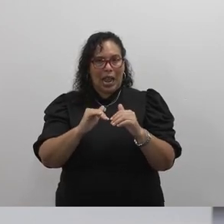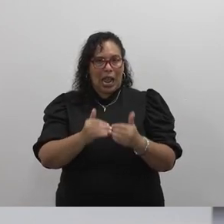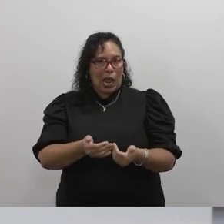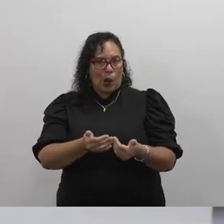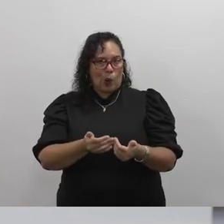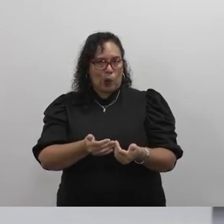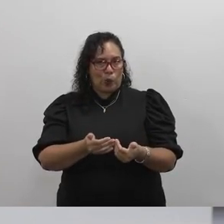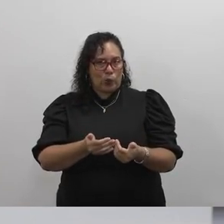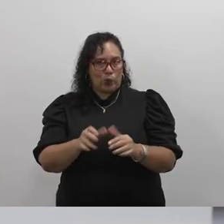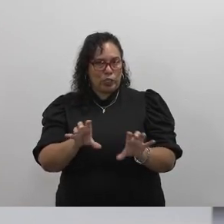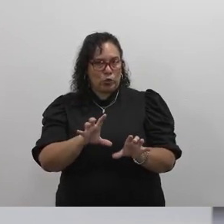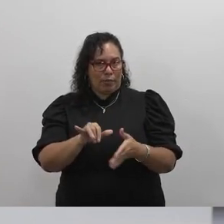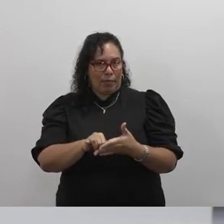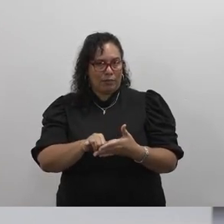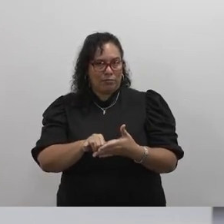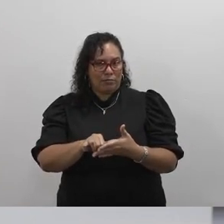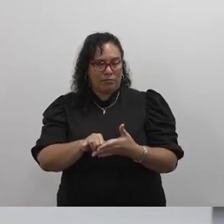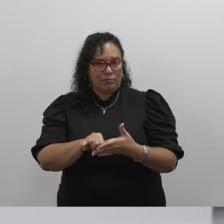How do we do that,